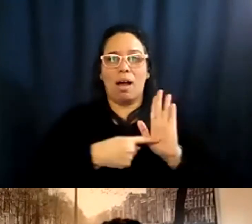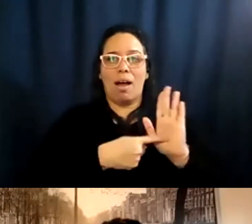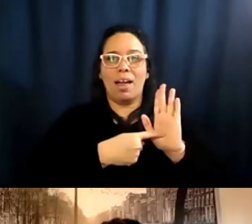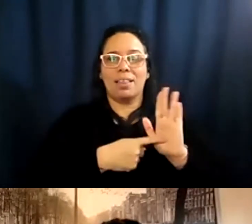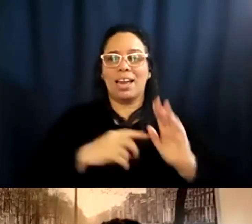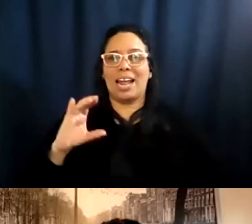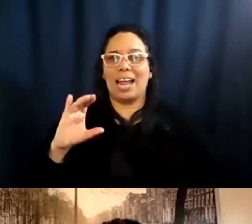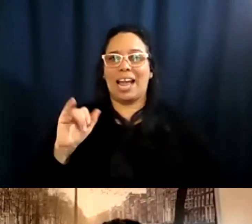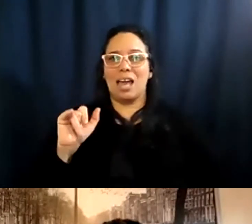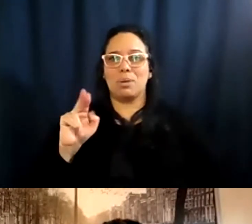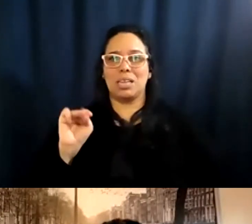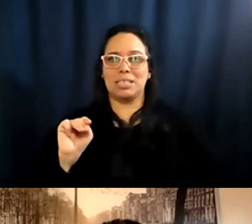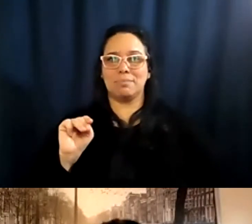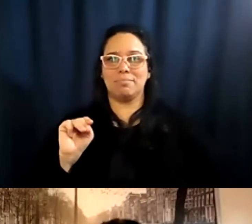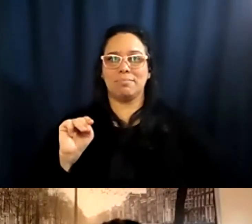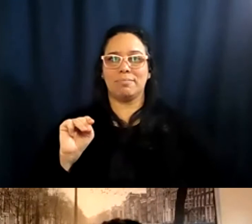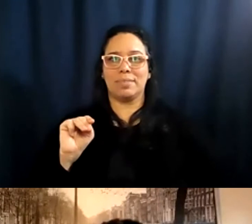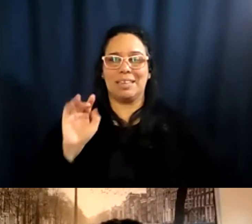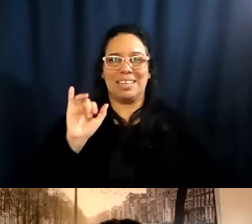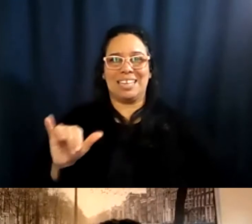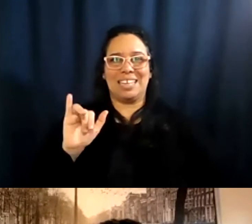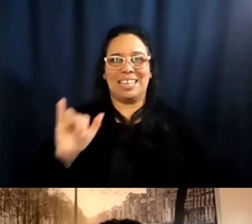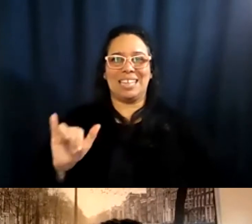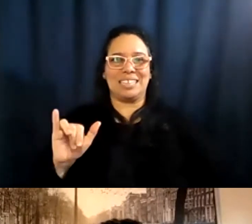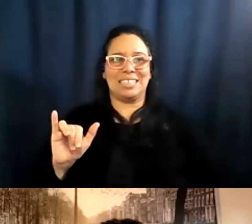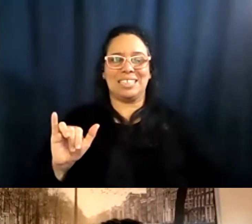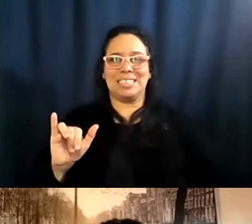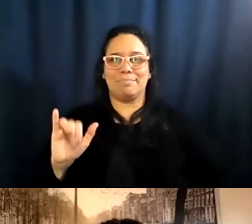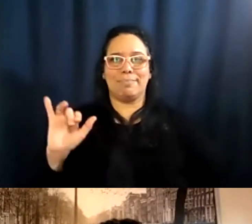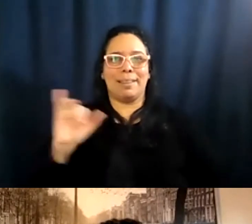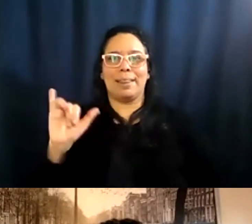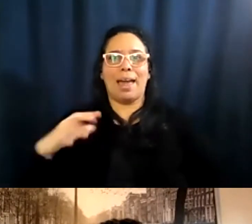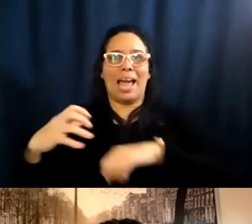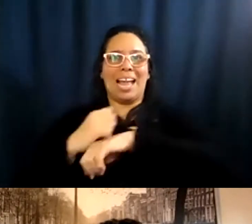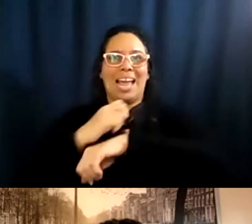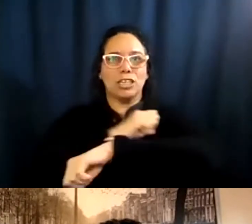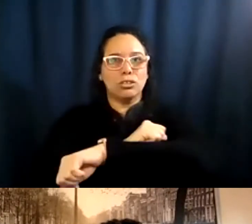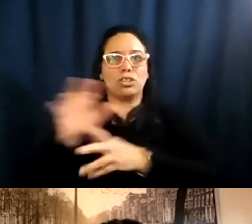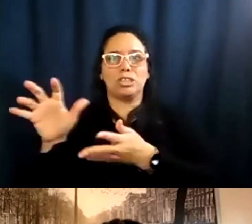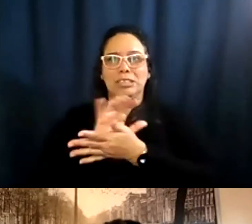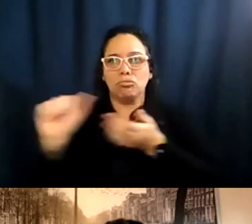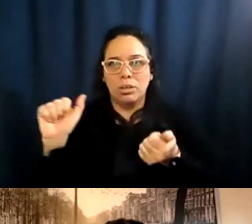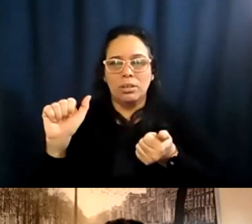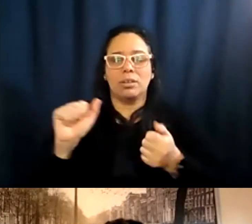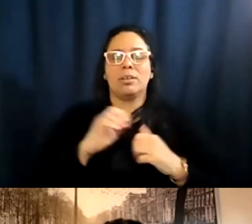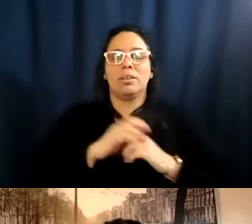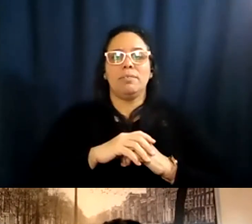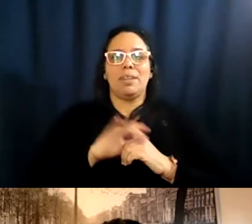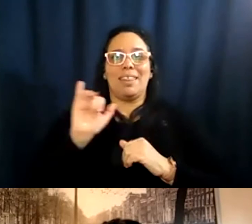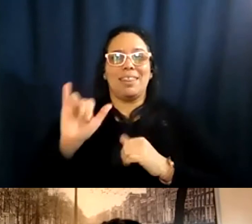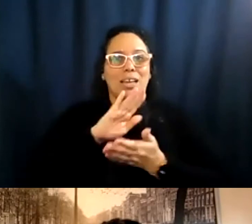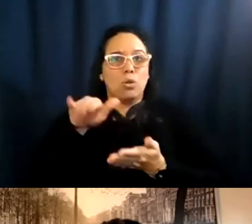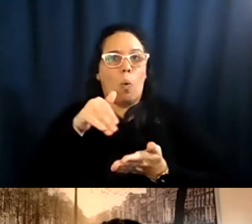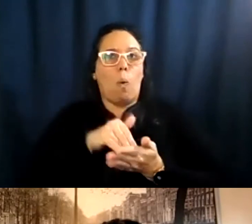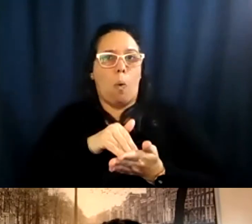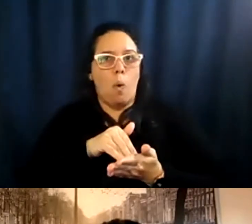capitalism first and foremost. Like, capitalism is a full-on cancer that is destructive, and that is at the core